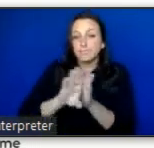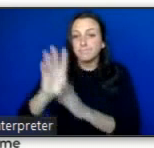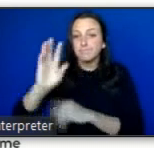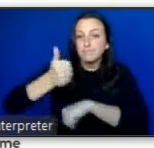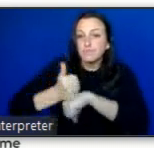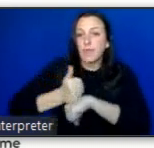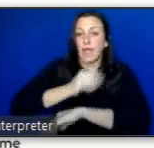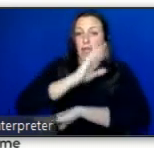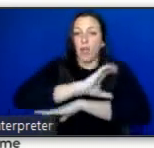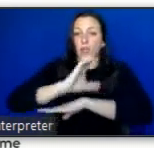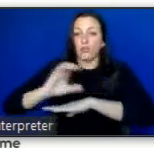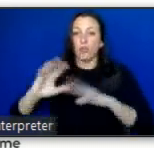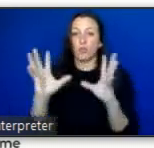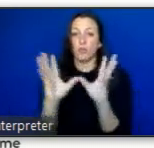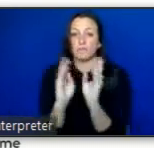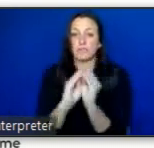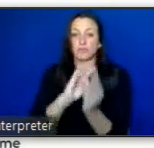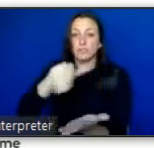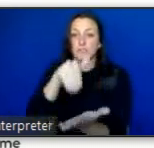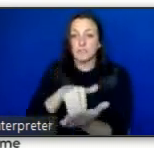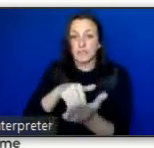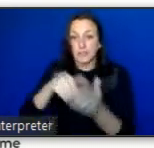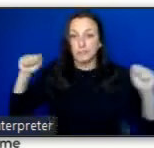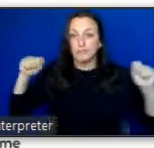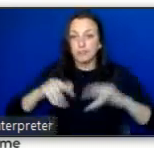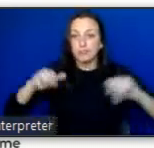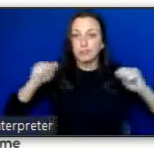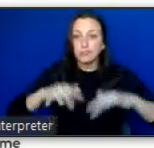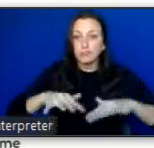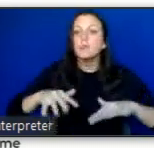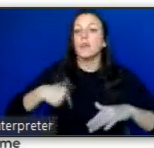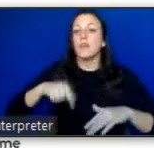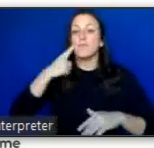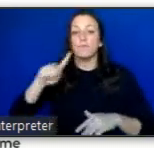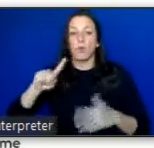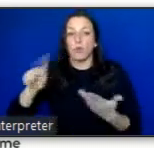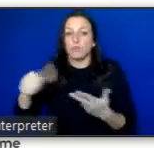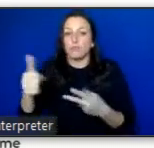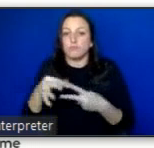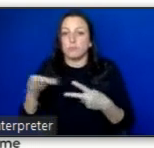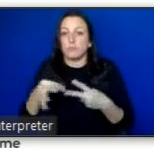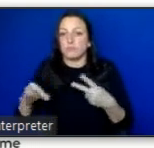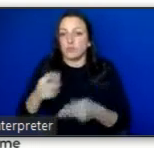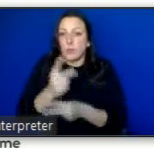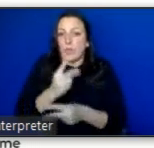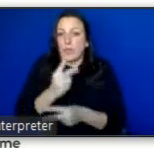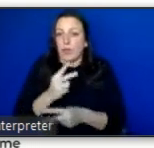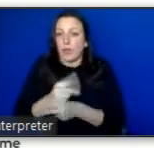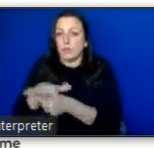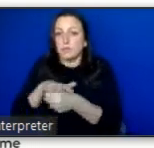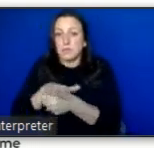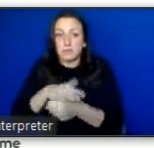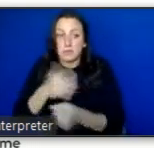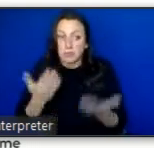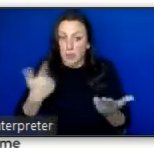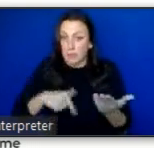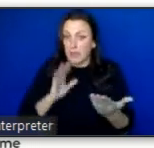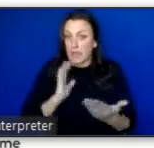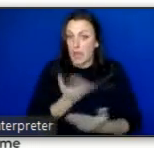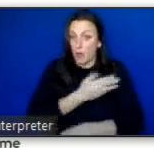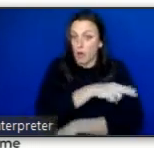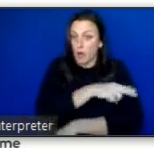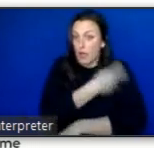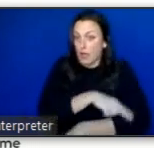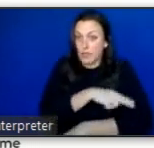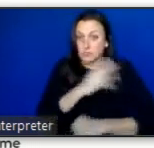Convention Center in terms of an alternative care site, just not knowing if we were going to have a breach of our hospital system with